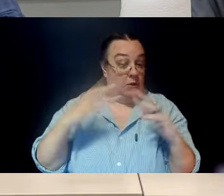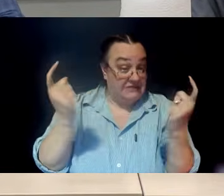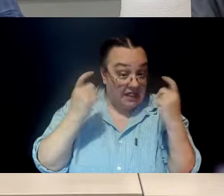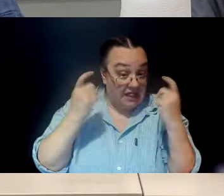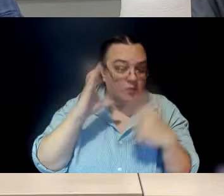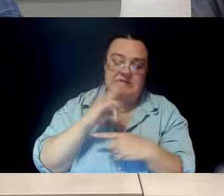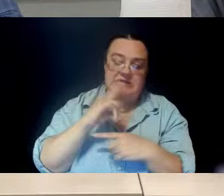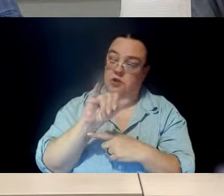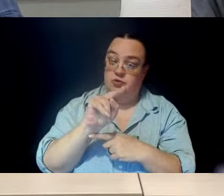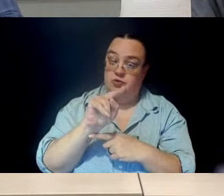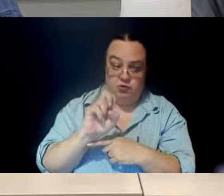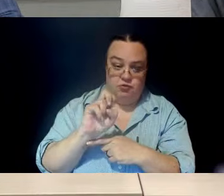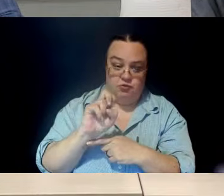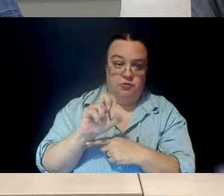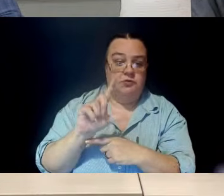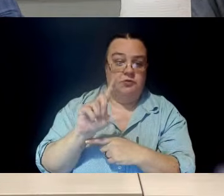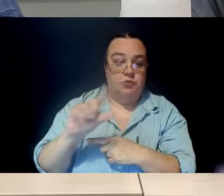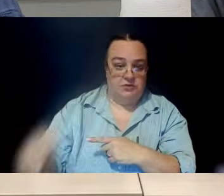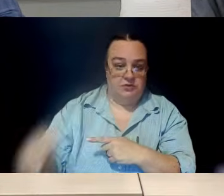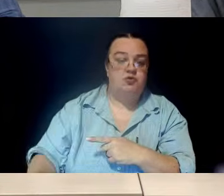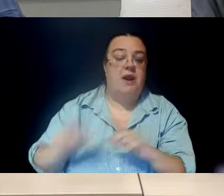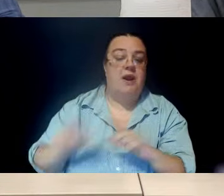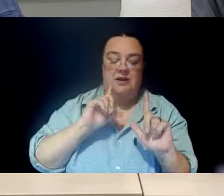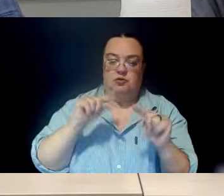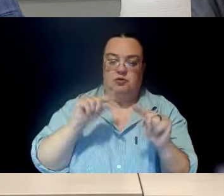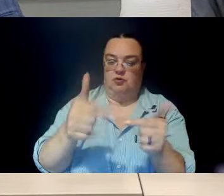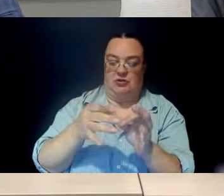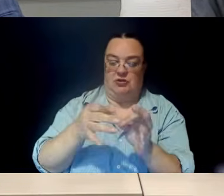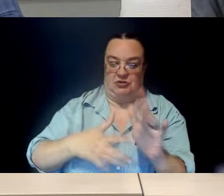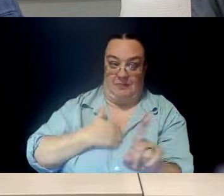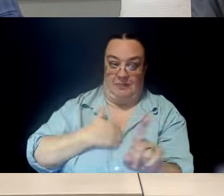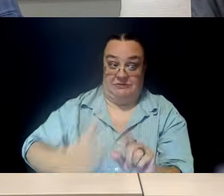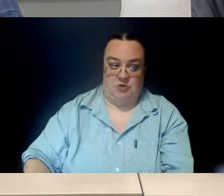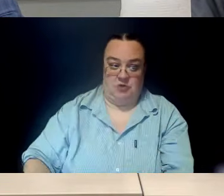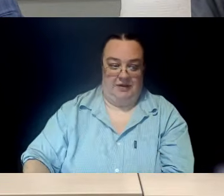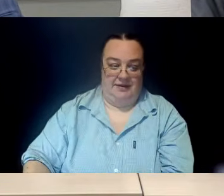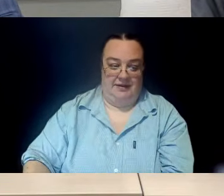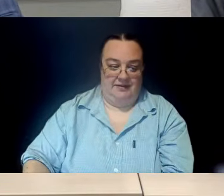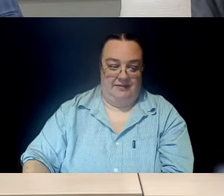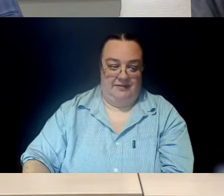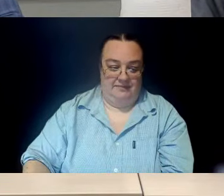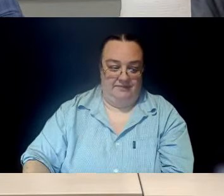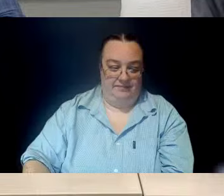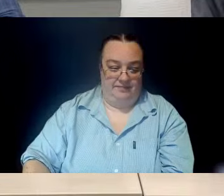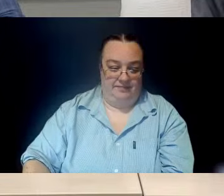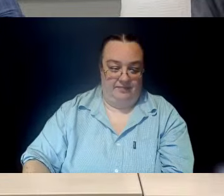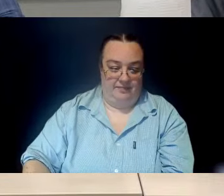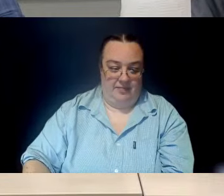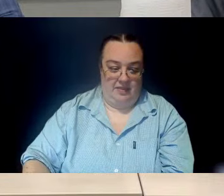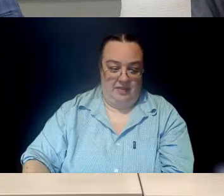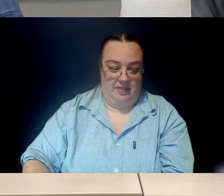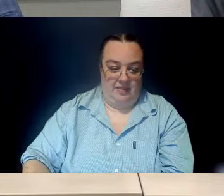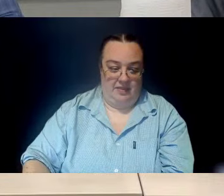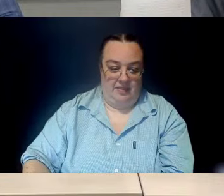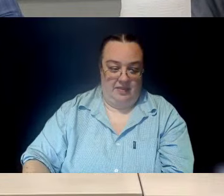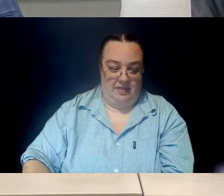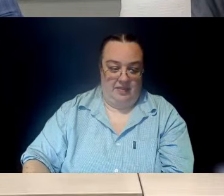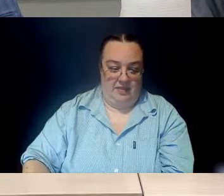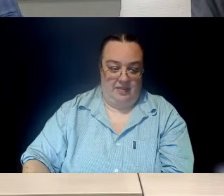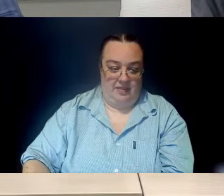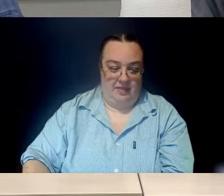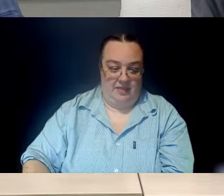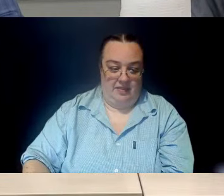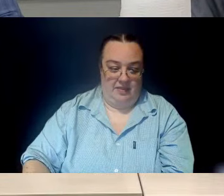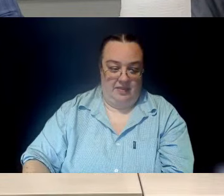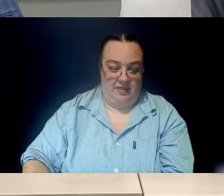Cheverly was one of the first few towns to acknowledge Juneteenth as a town. So since the entire time that I've been